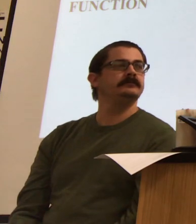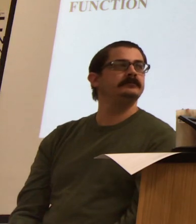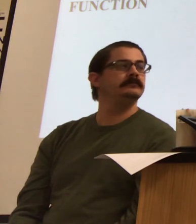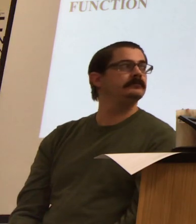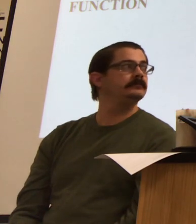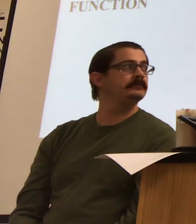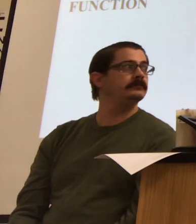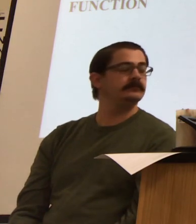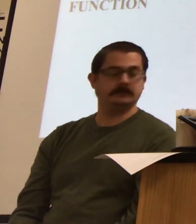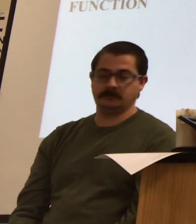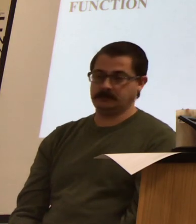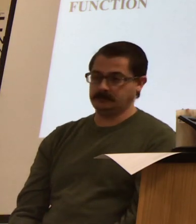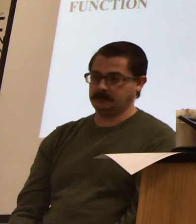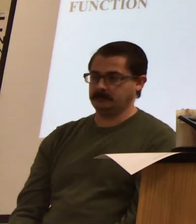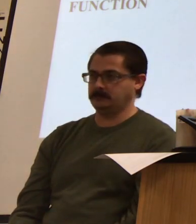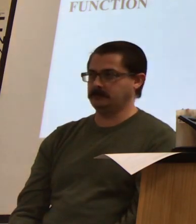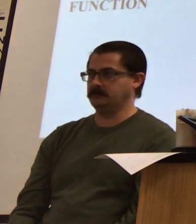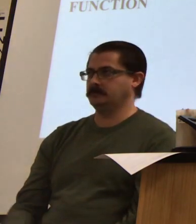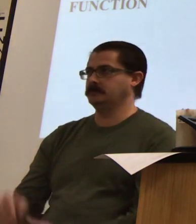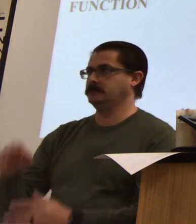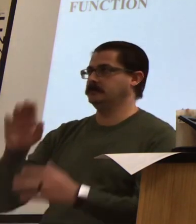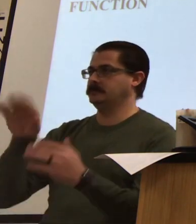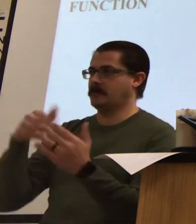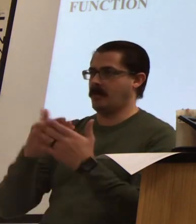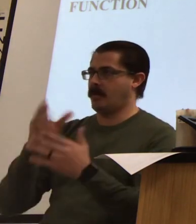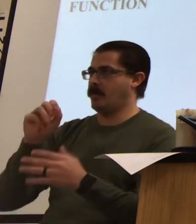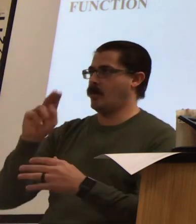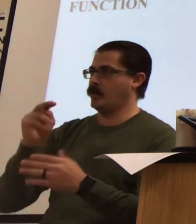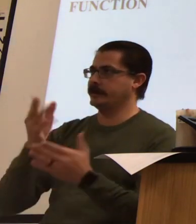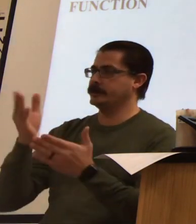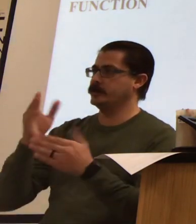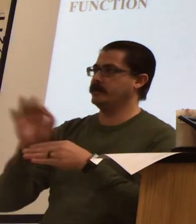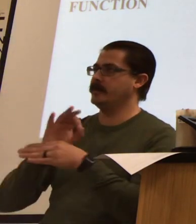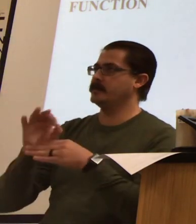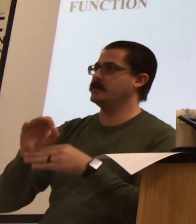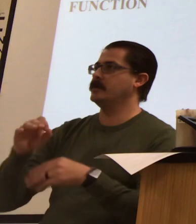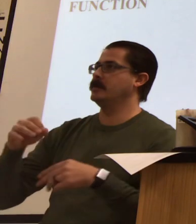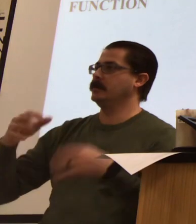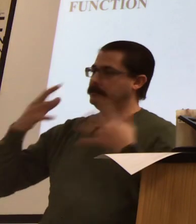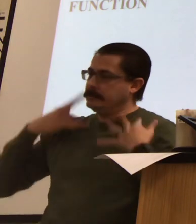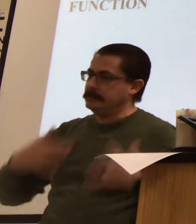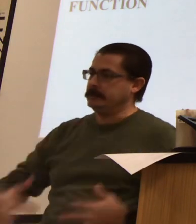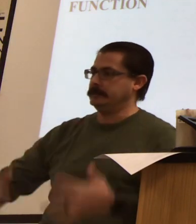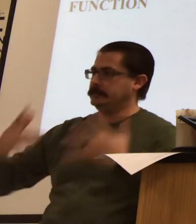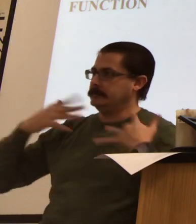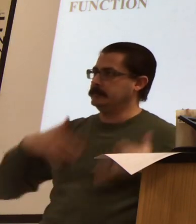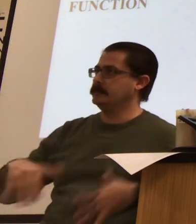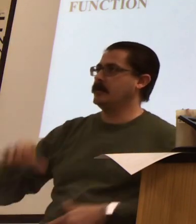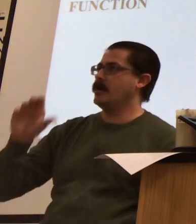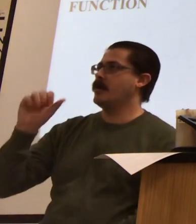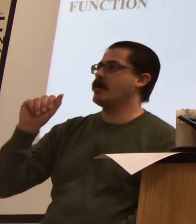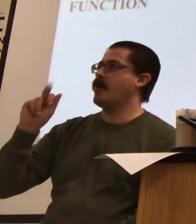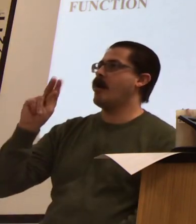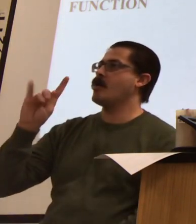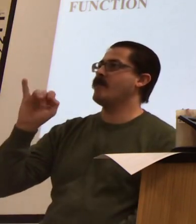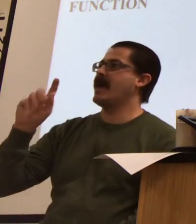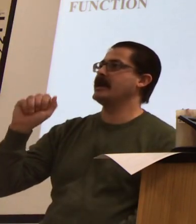Of all some organs or all some function, the circulatory system, the cardiovascular system.